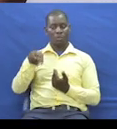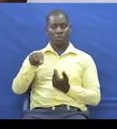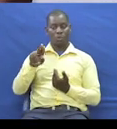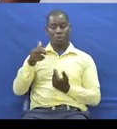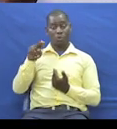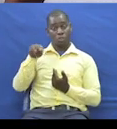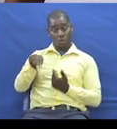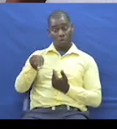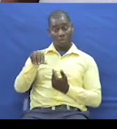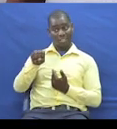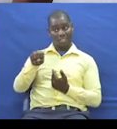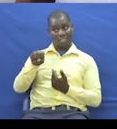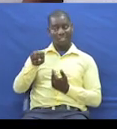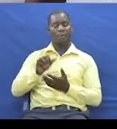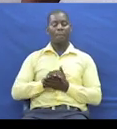neutrons.